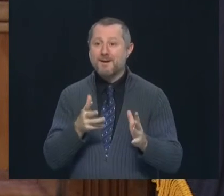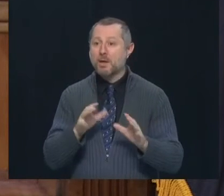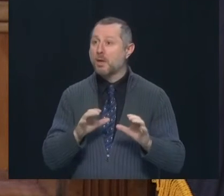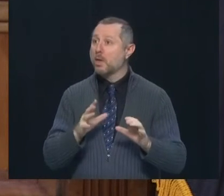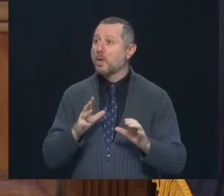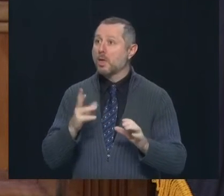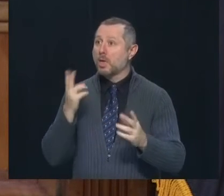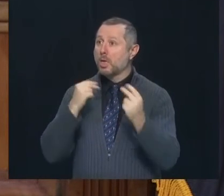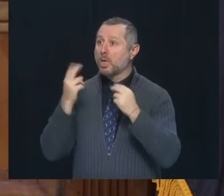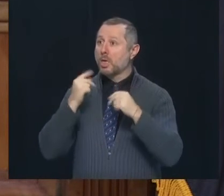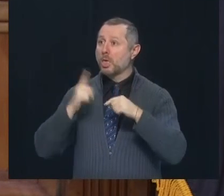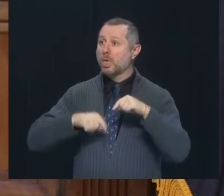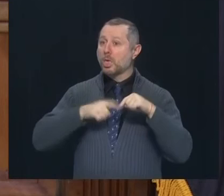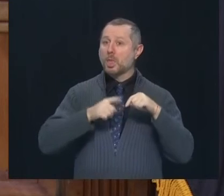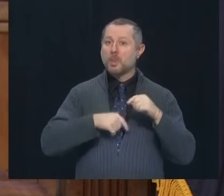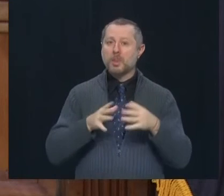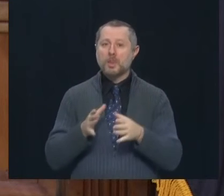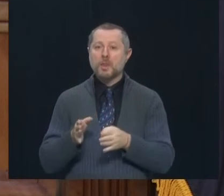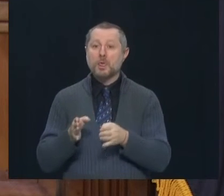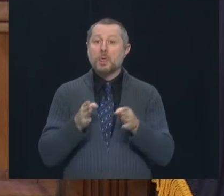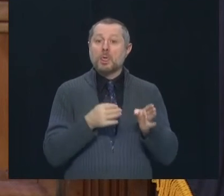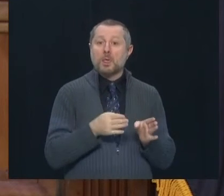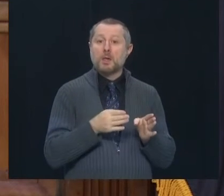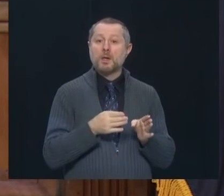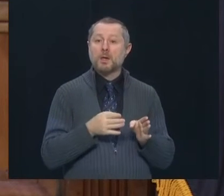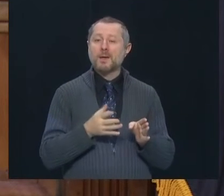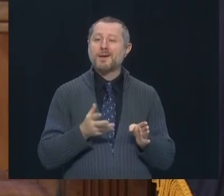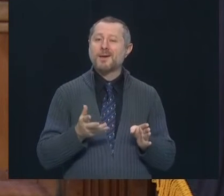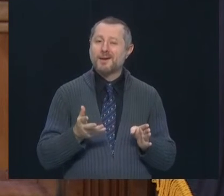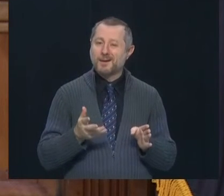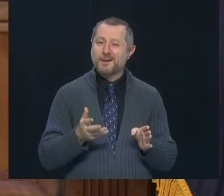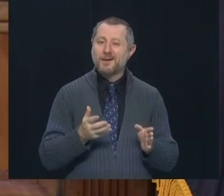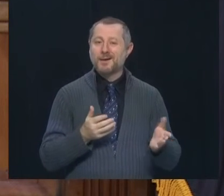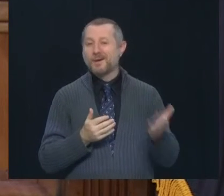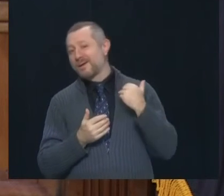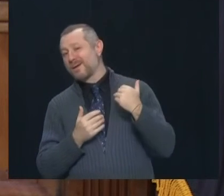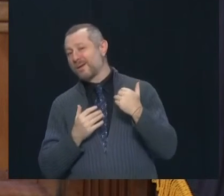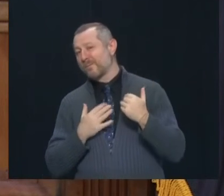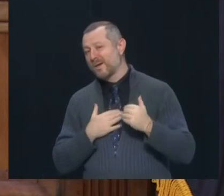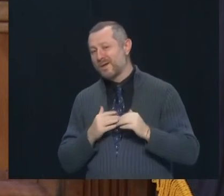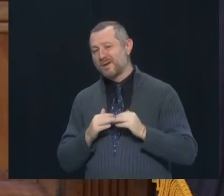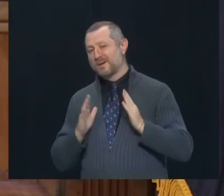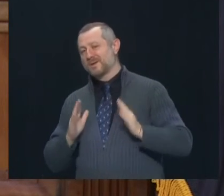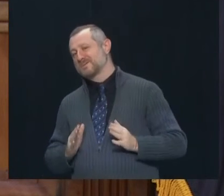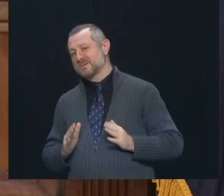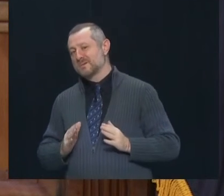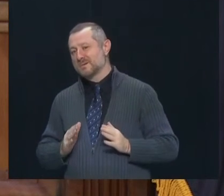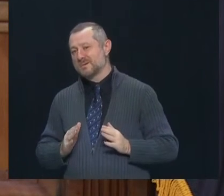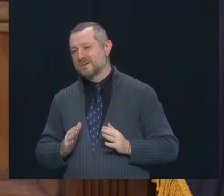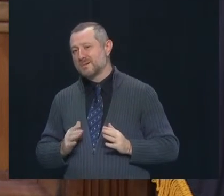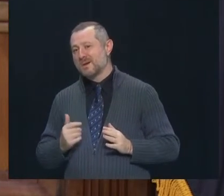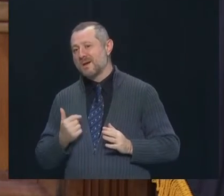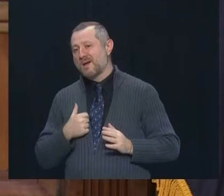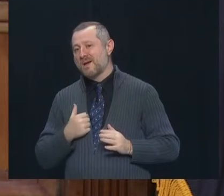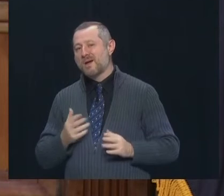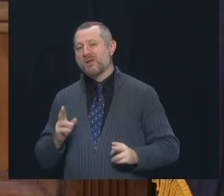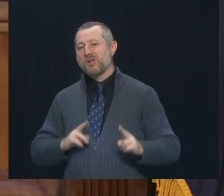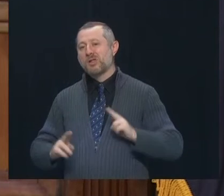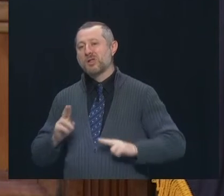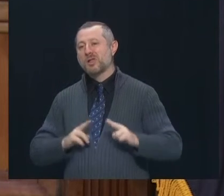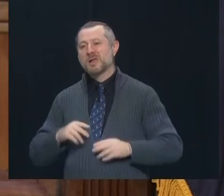anymore. Okay, come to my home, and we'll socialize in my house.